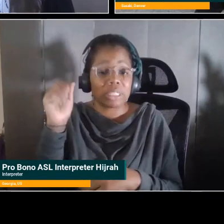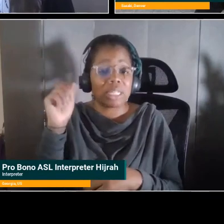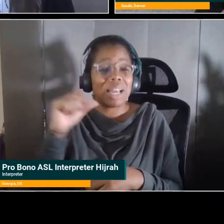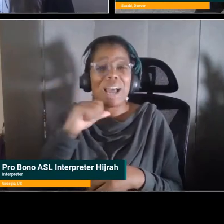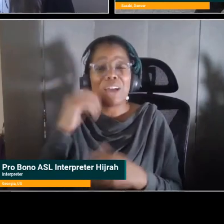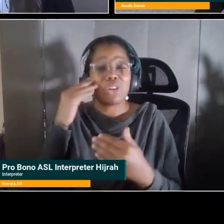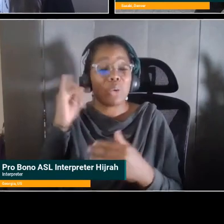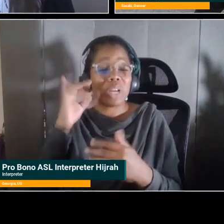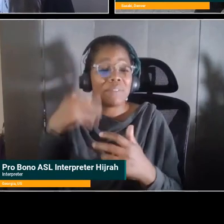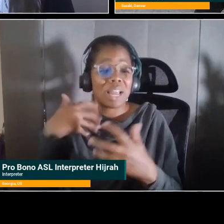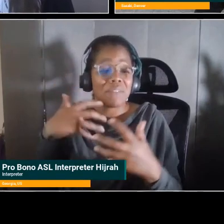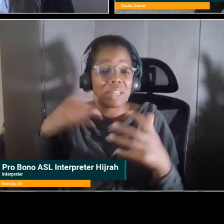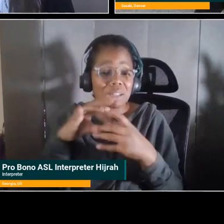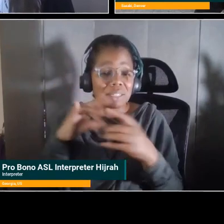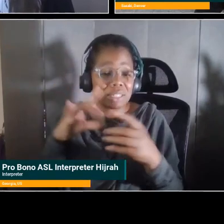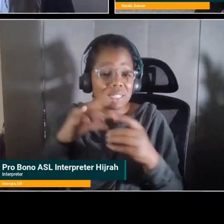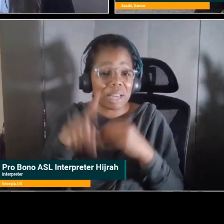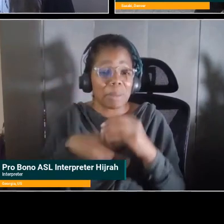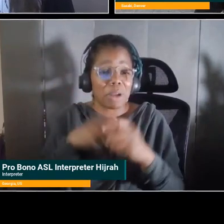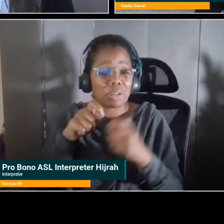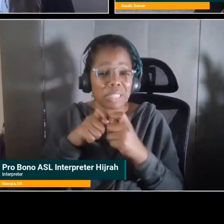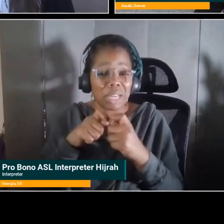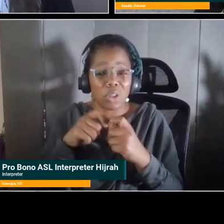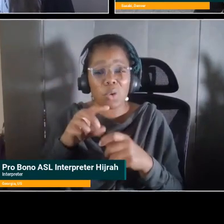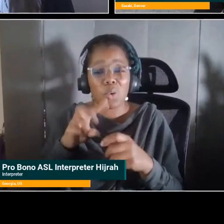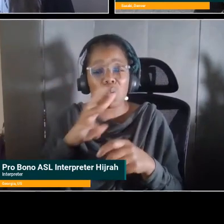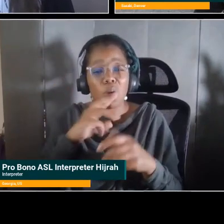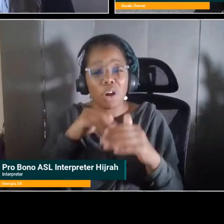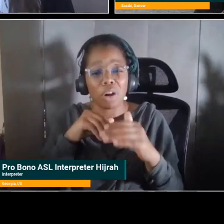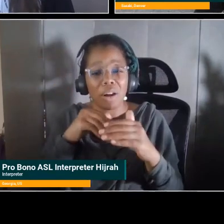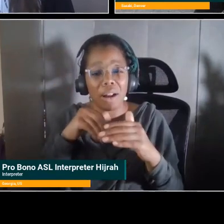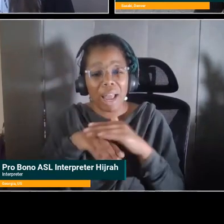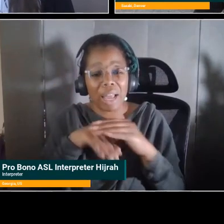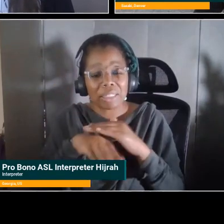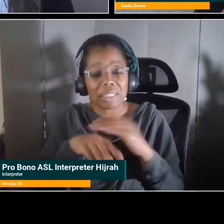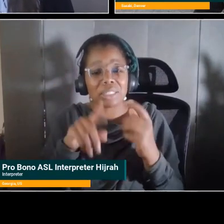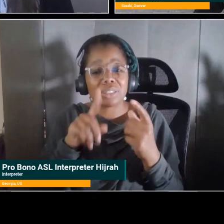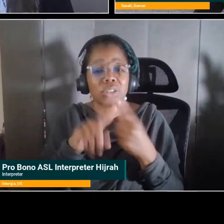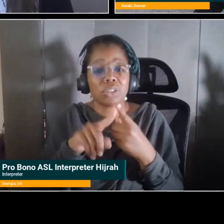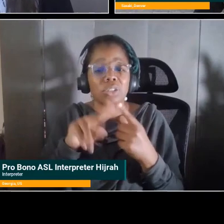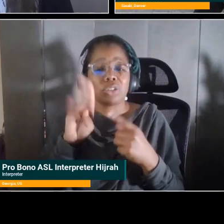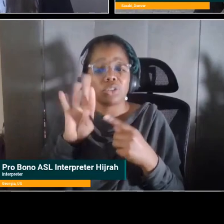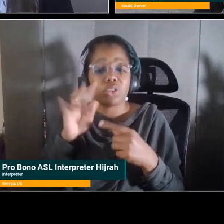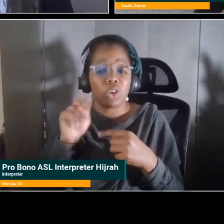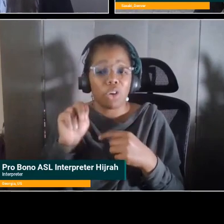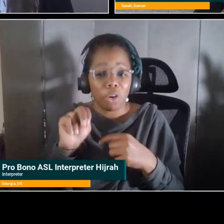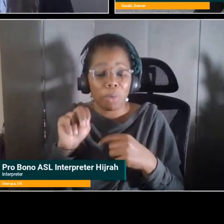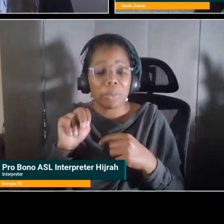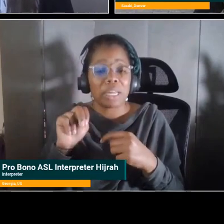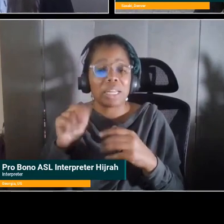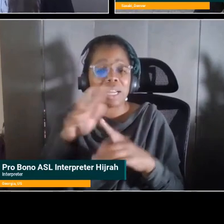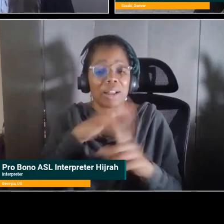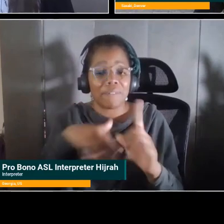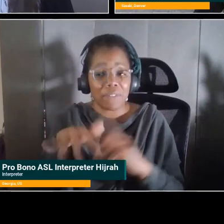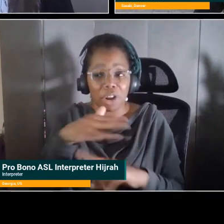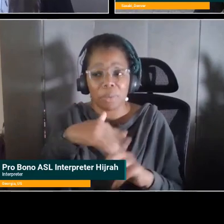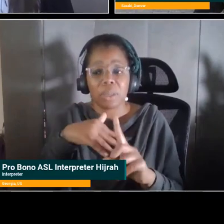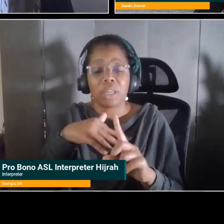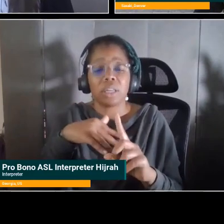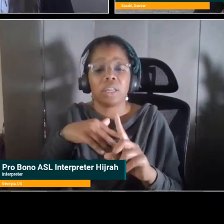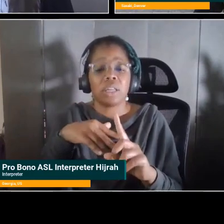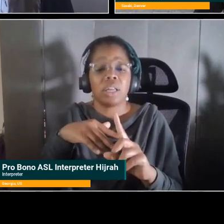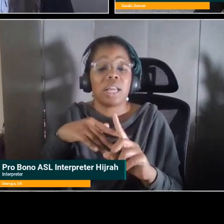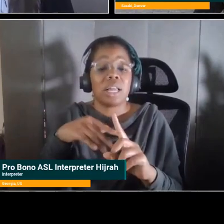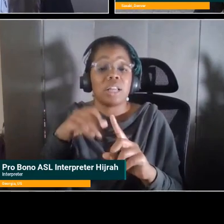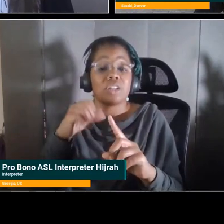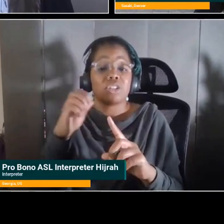exactly on water access within an urban environment, but there is research kind of